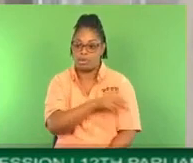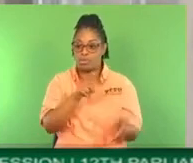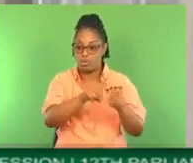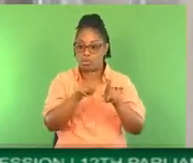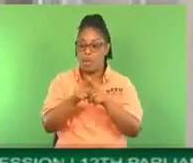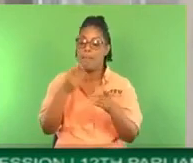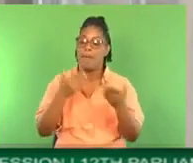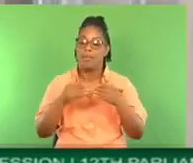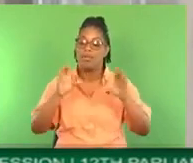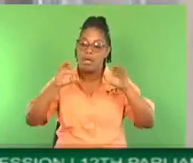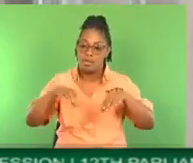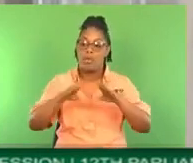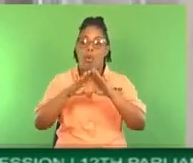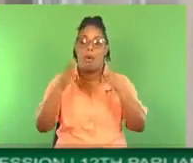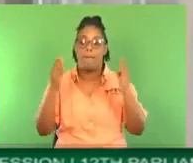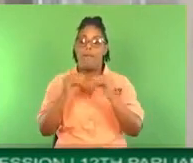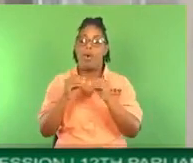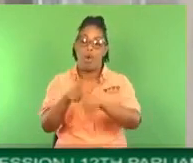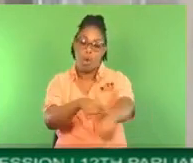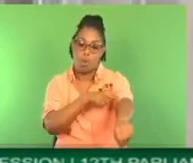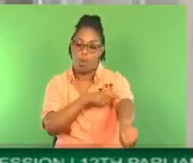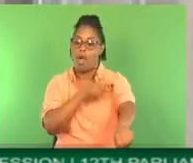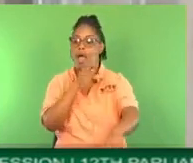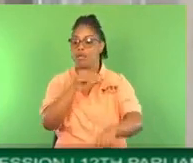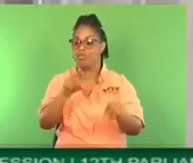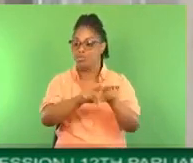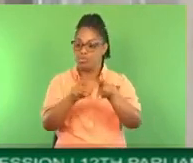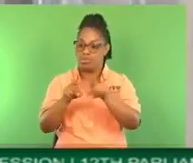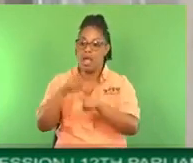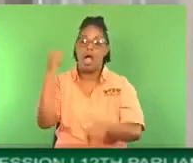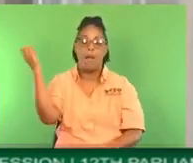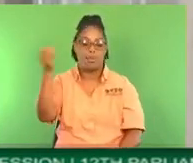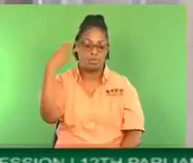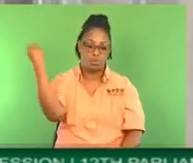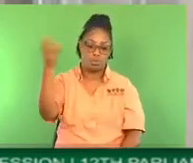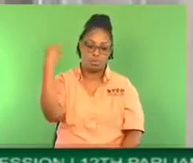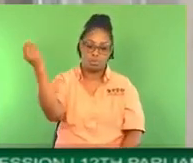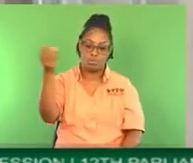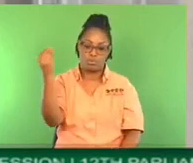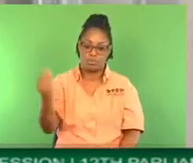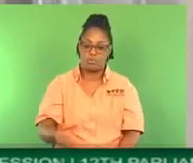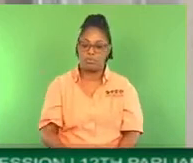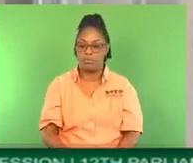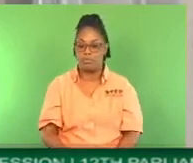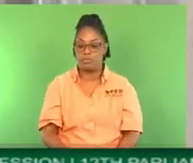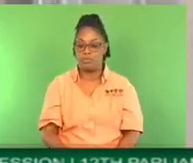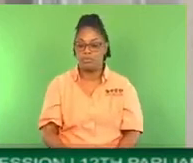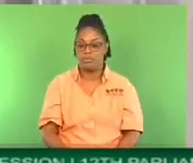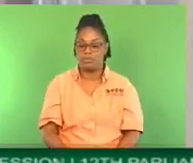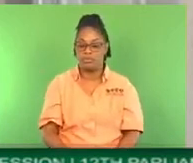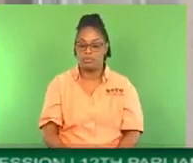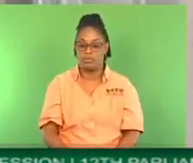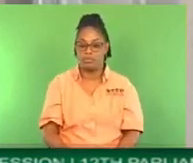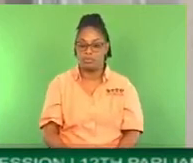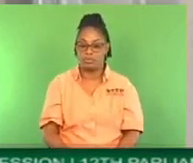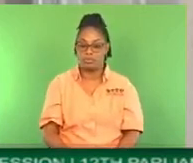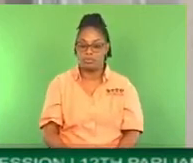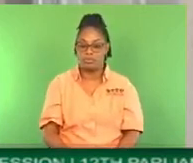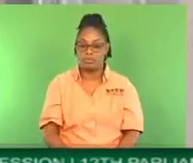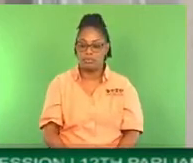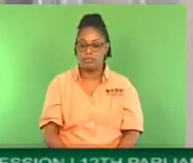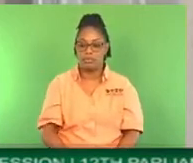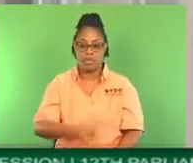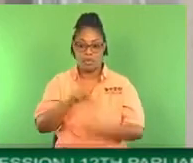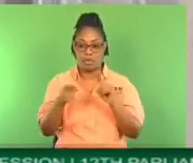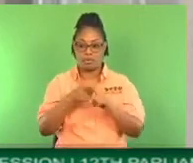hours and also ambulance bay like they have up in Toco Sangre Grande. It was under the partnership our